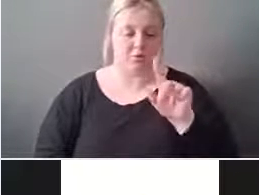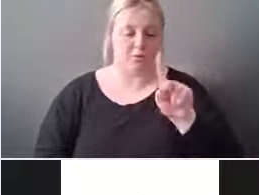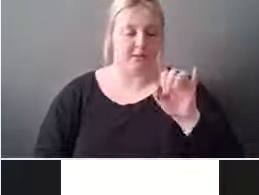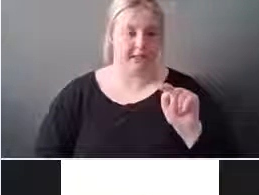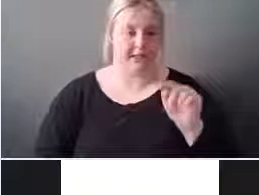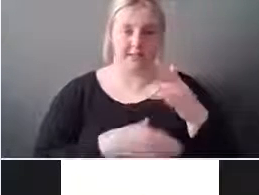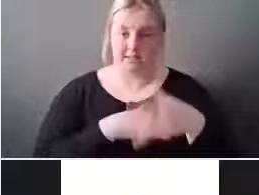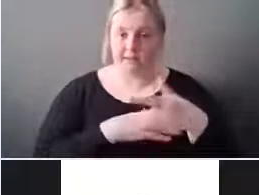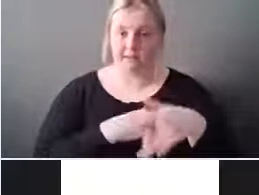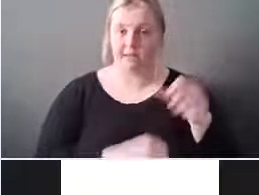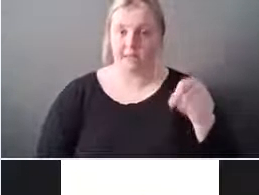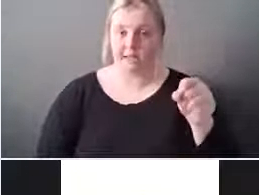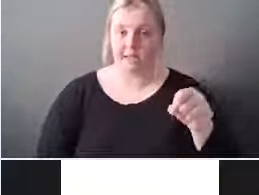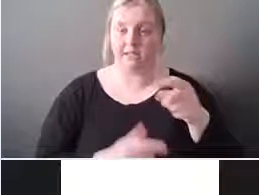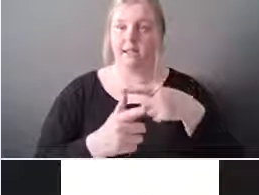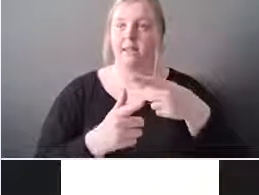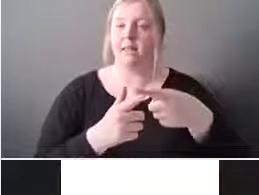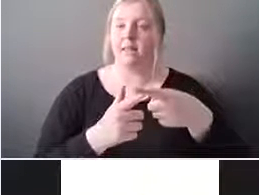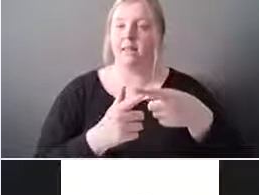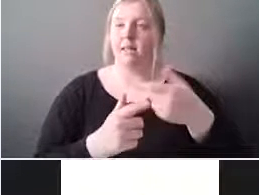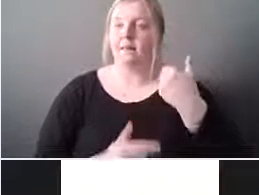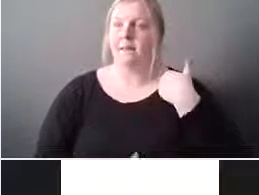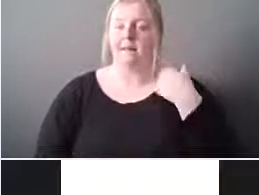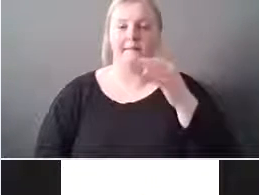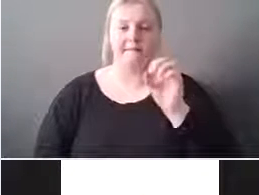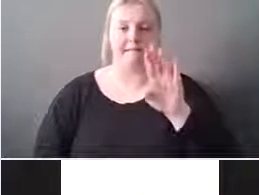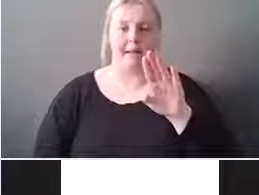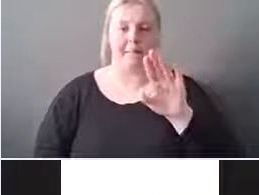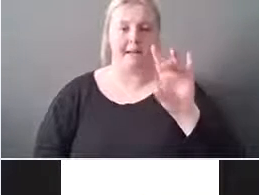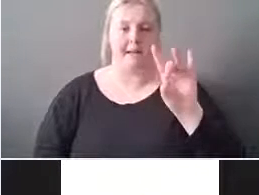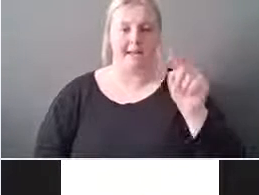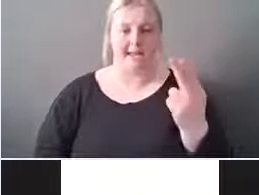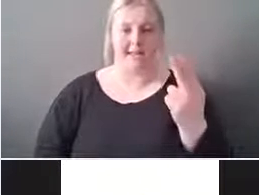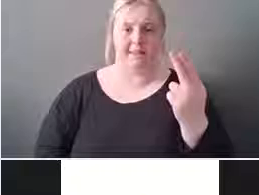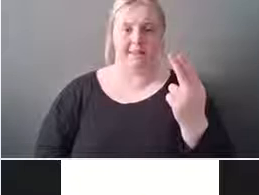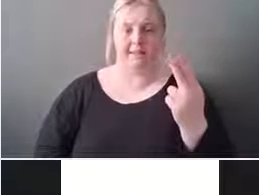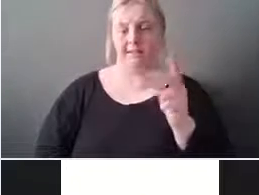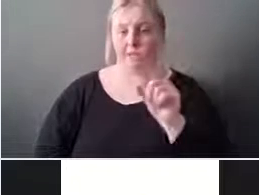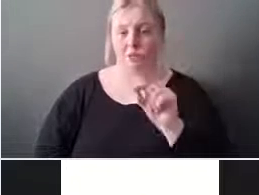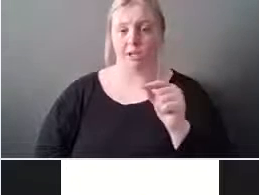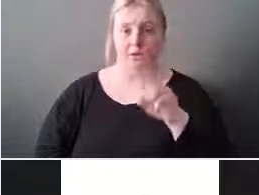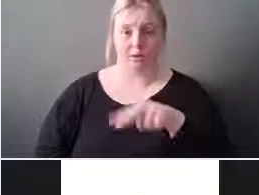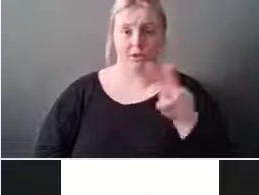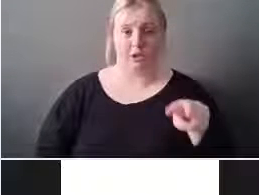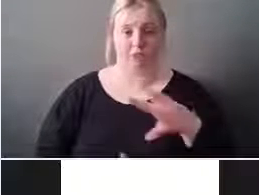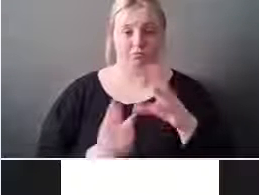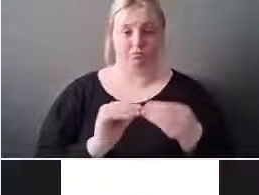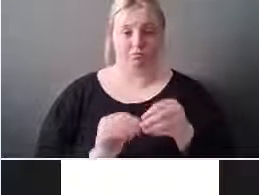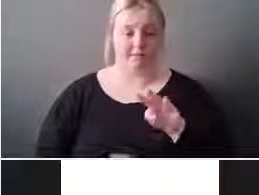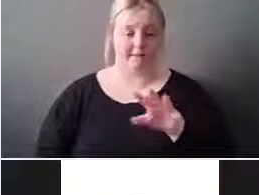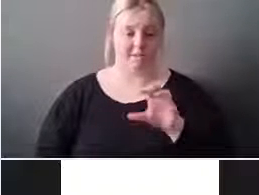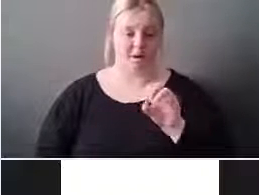And by February 8th of this year, we've already had 438 downloads. So that's